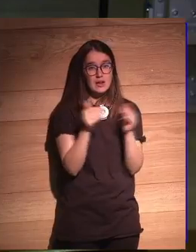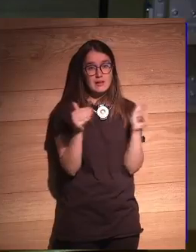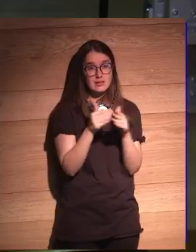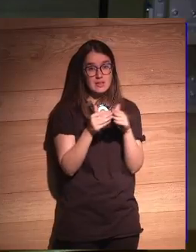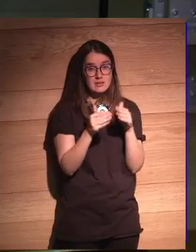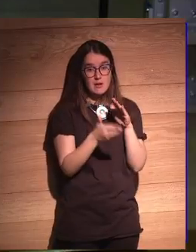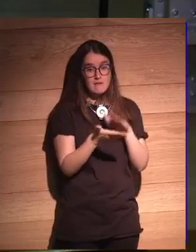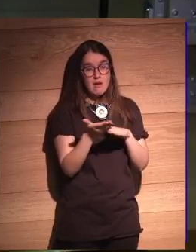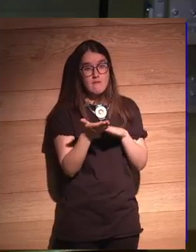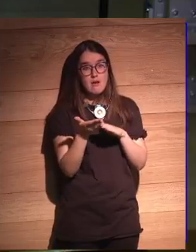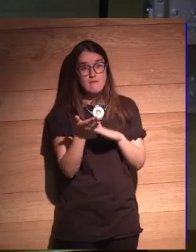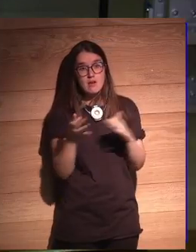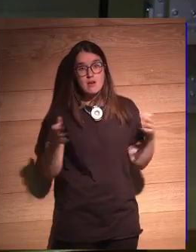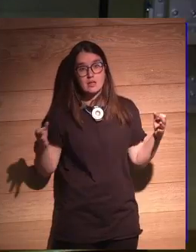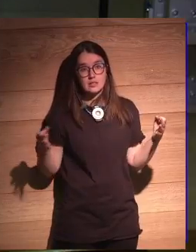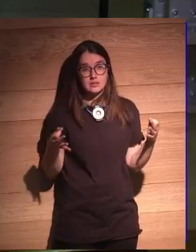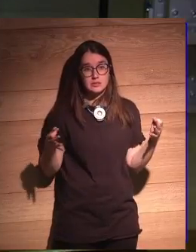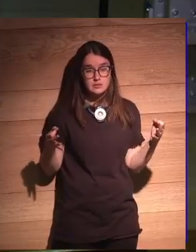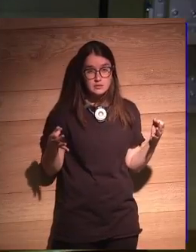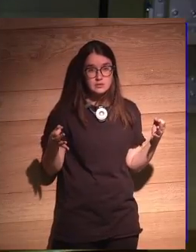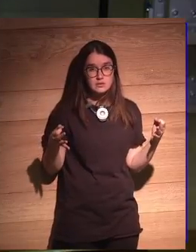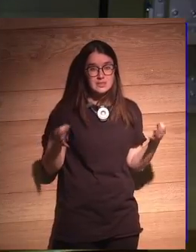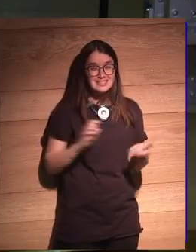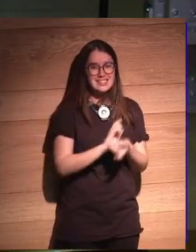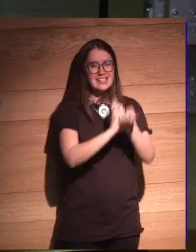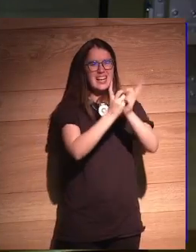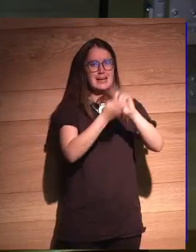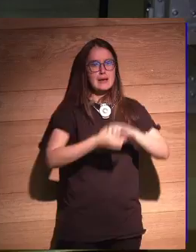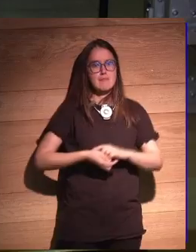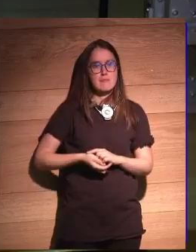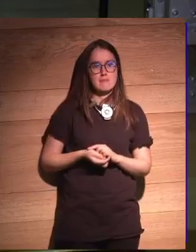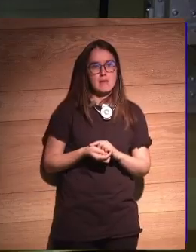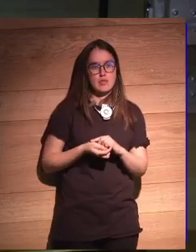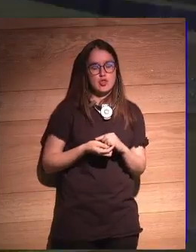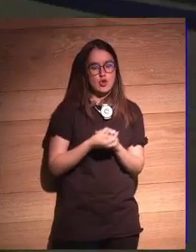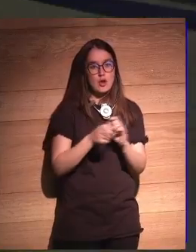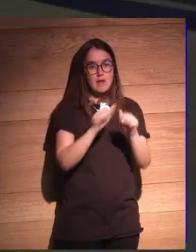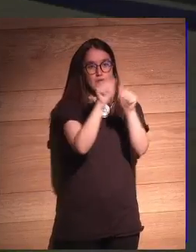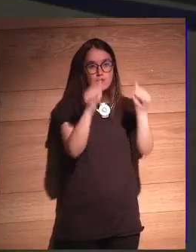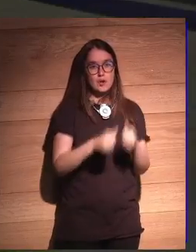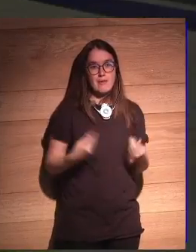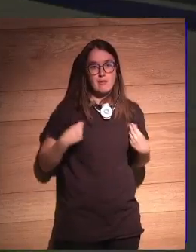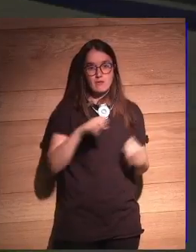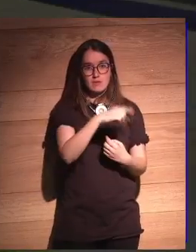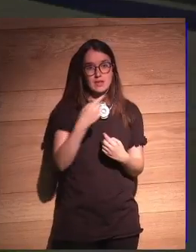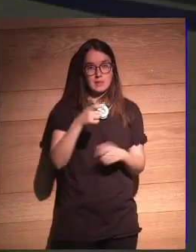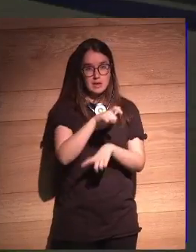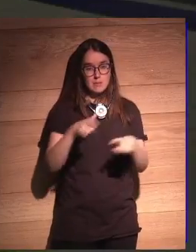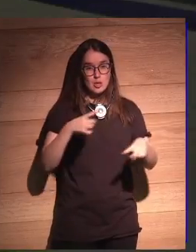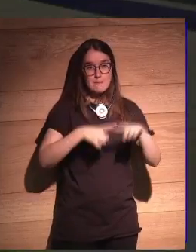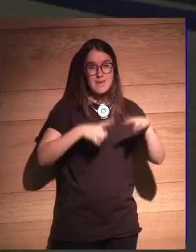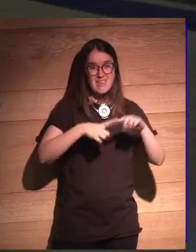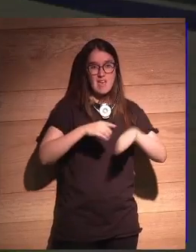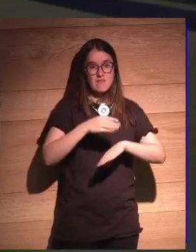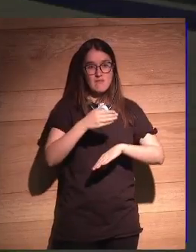the housing scape for working class and poor and middle class households as well. There are new forms